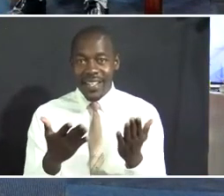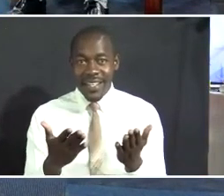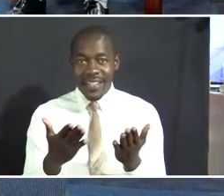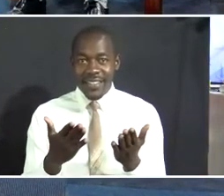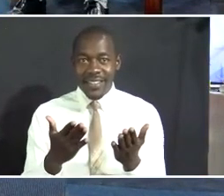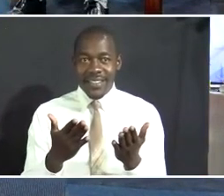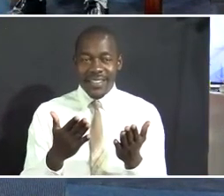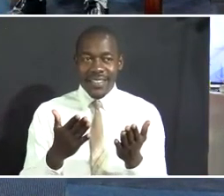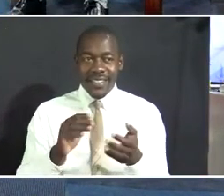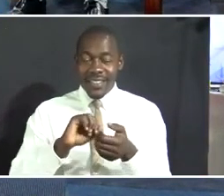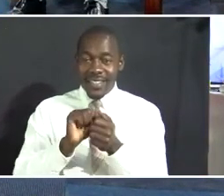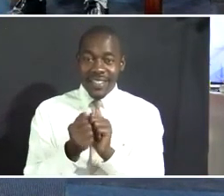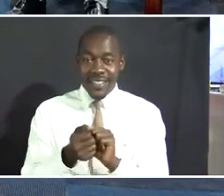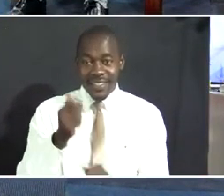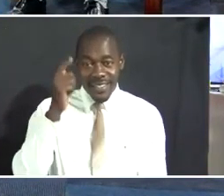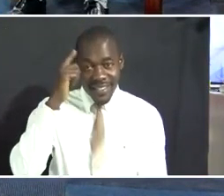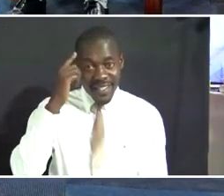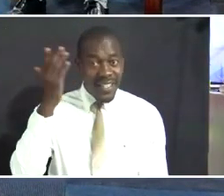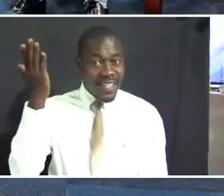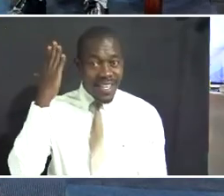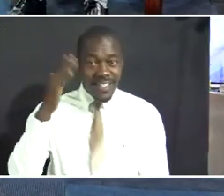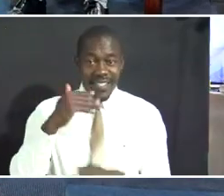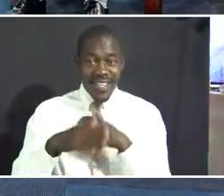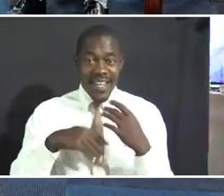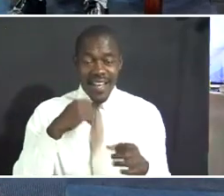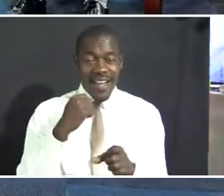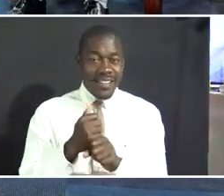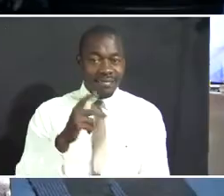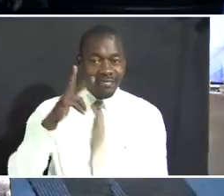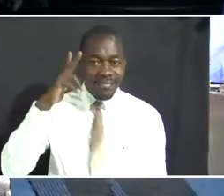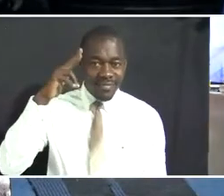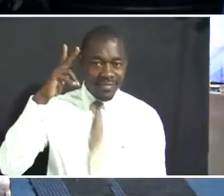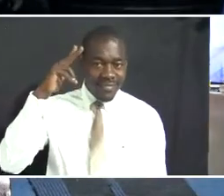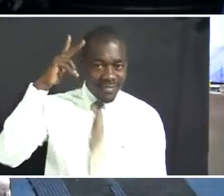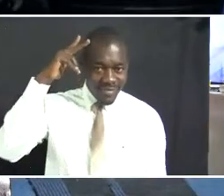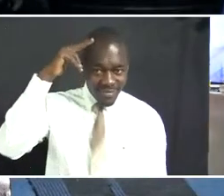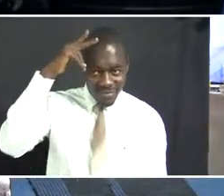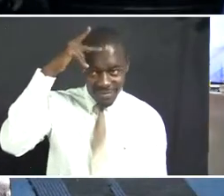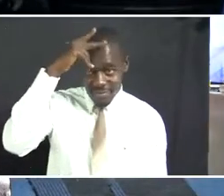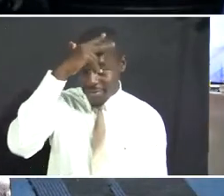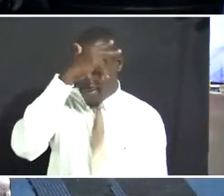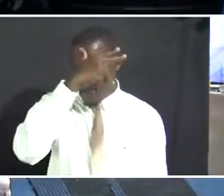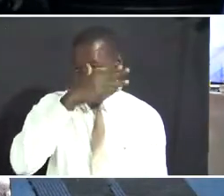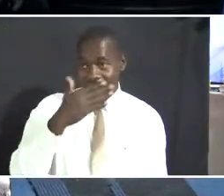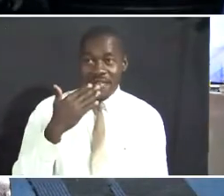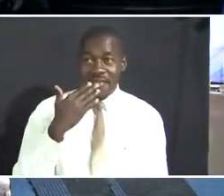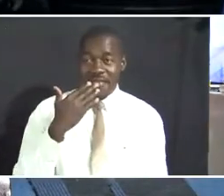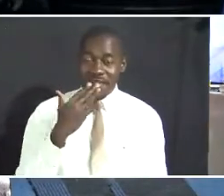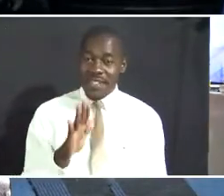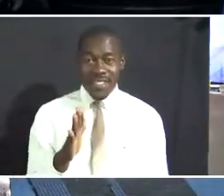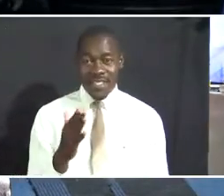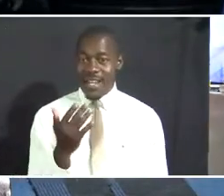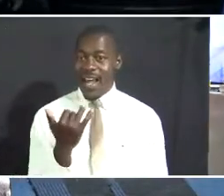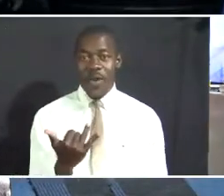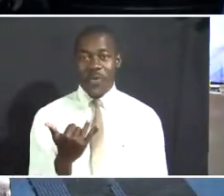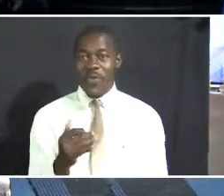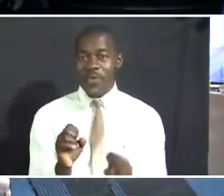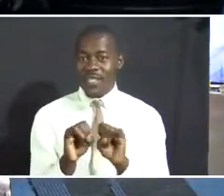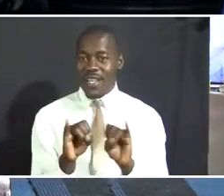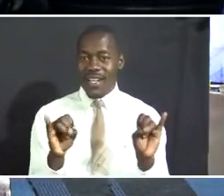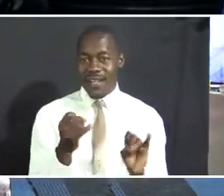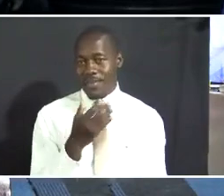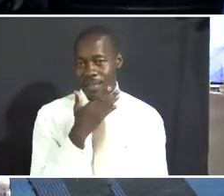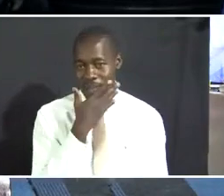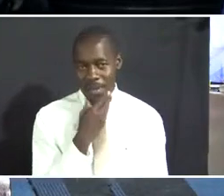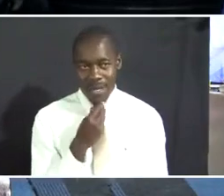last year, I found him and he told me, you know, madam, I cut my hair. It was clean. He used to put on earrings. He told me he stopped. He stopped earrings.